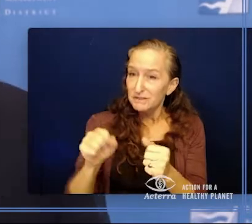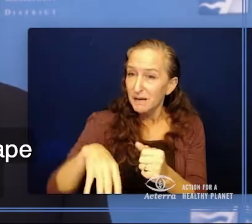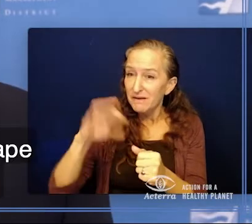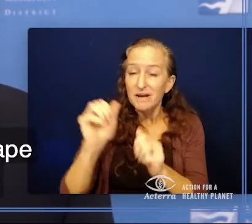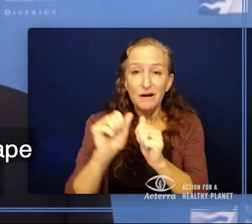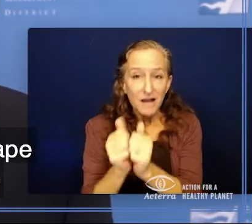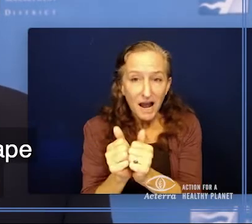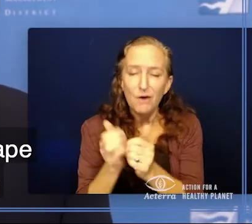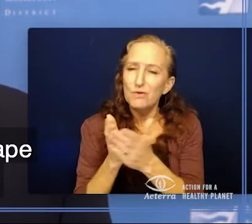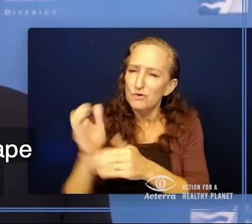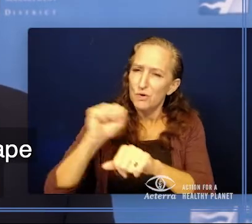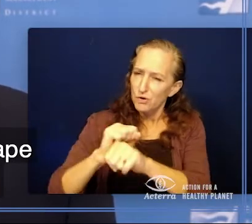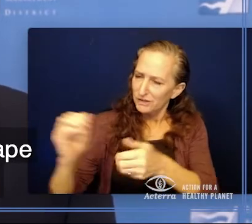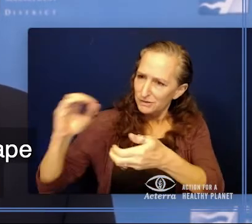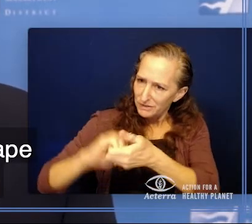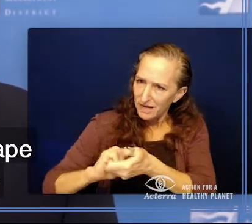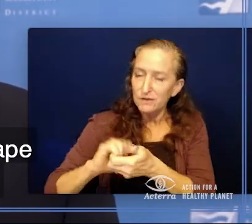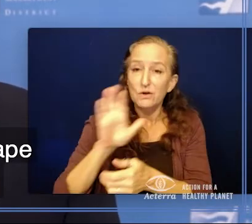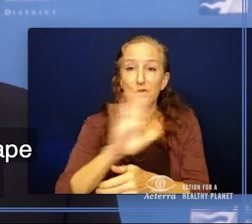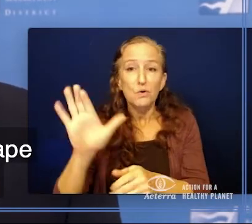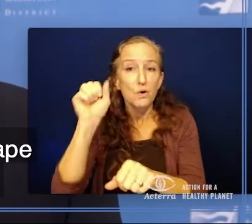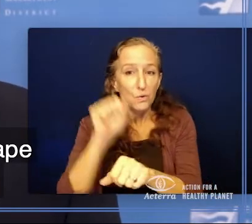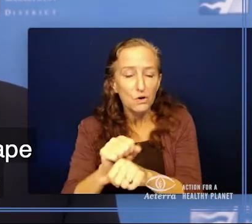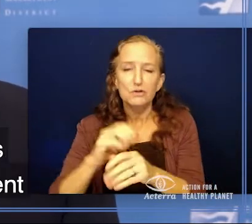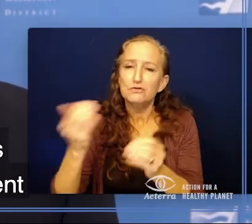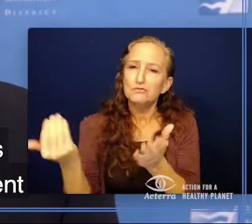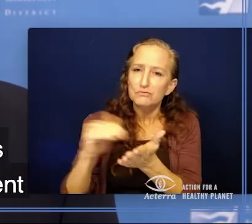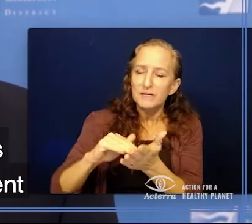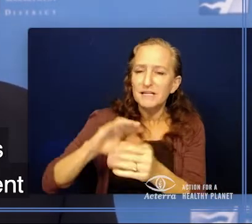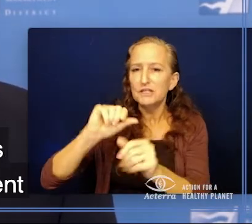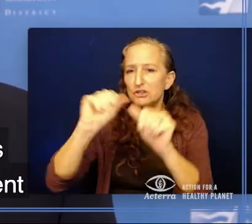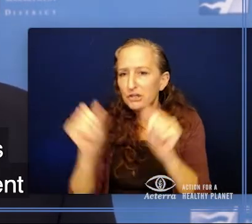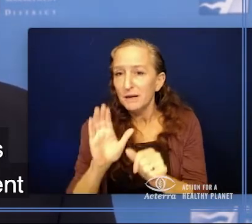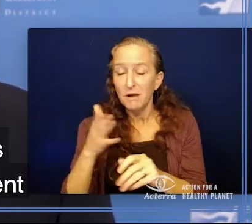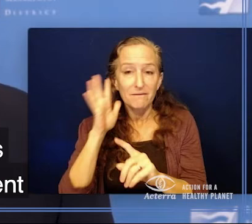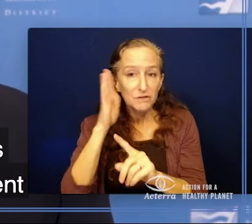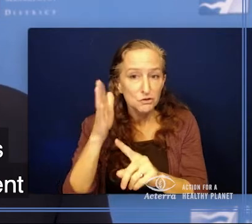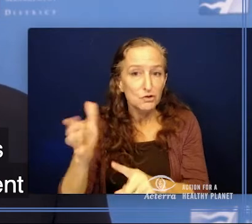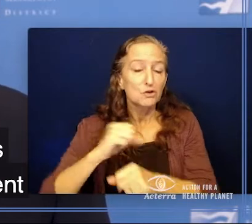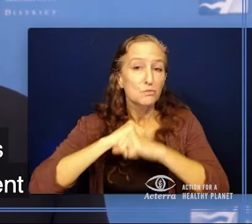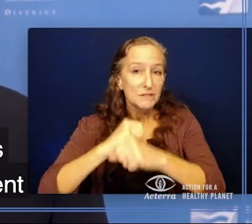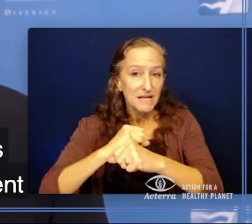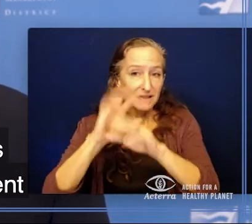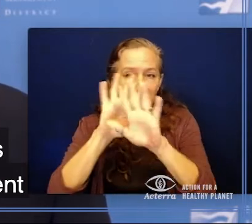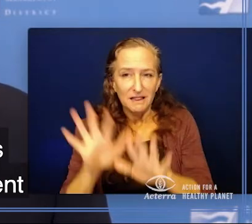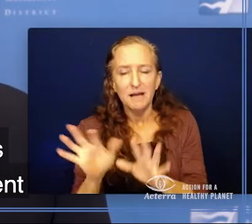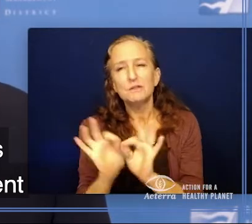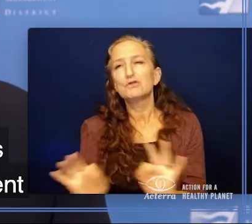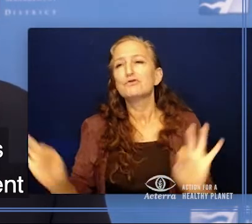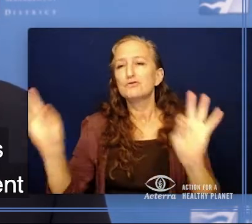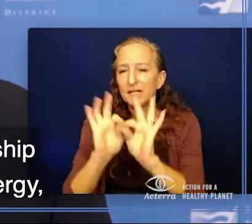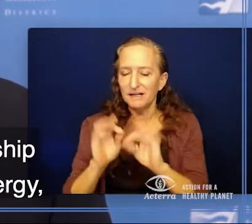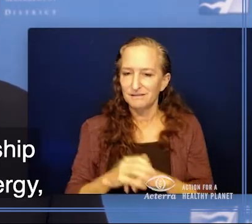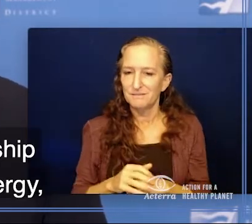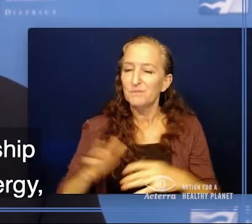partnership. Your hard work to help reshape our future to achieve our climate protection goals is critical. I'm pleased